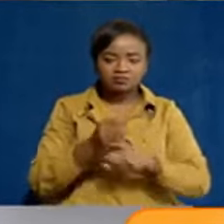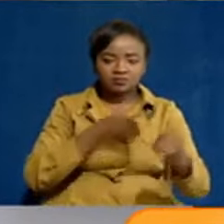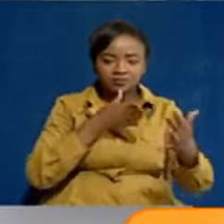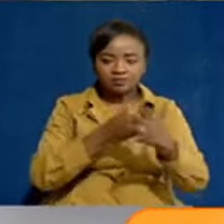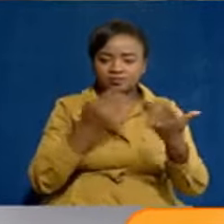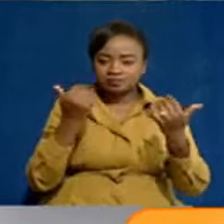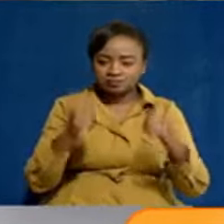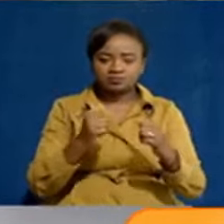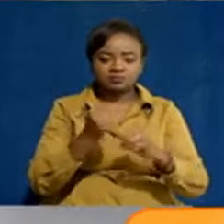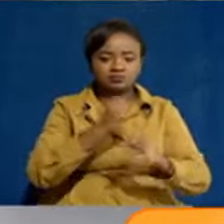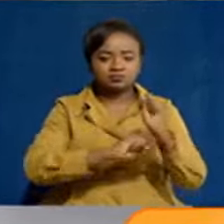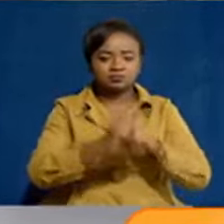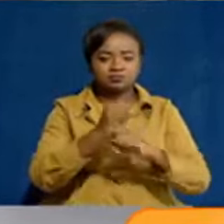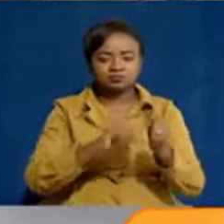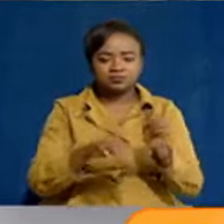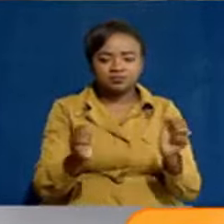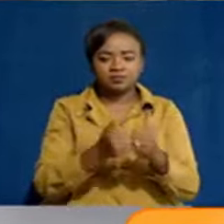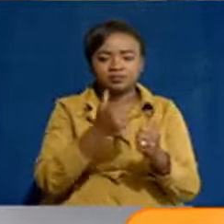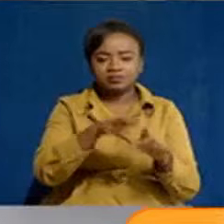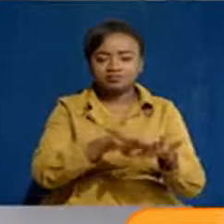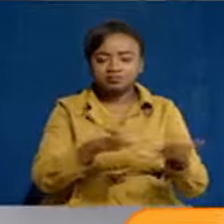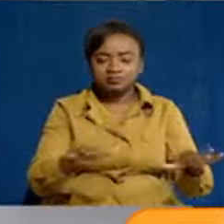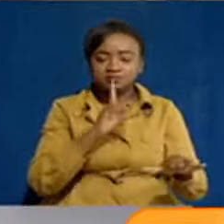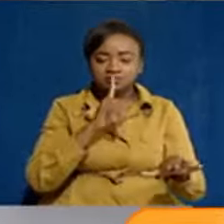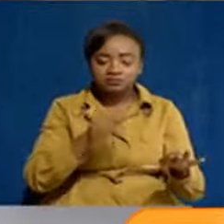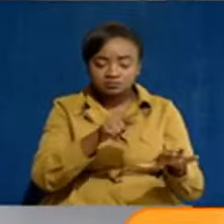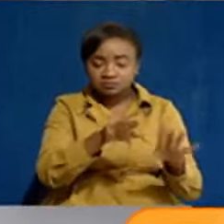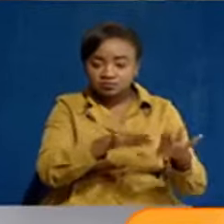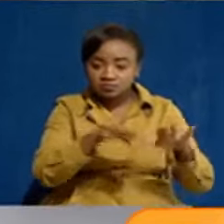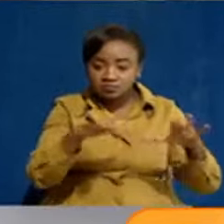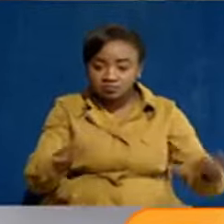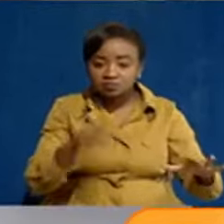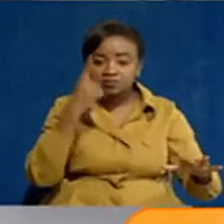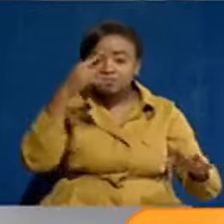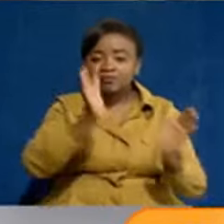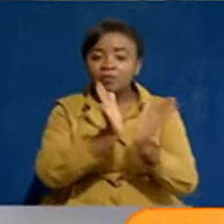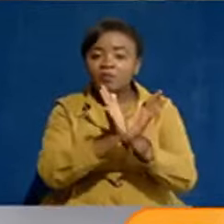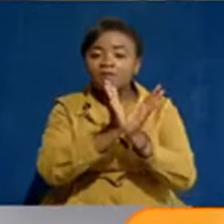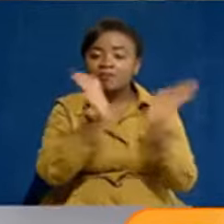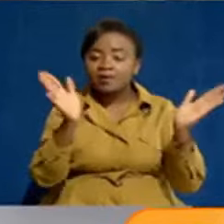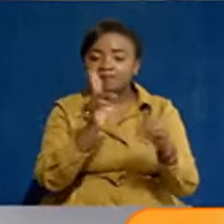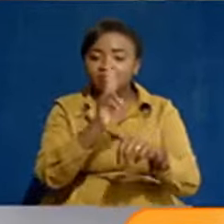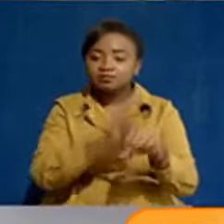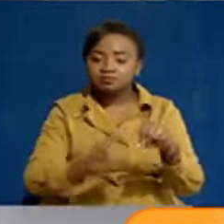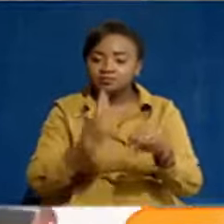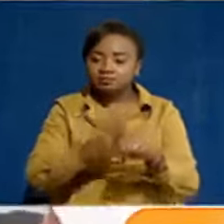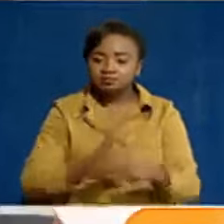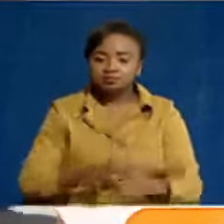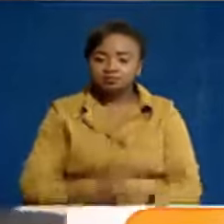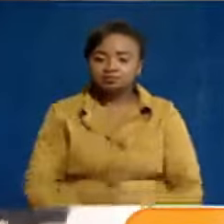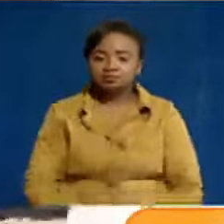land, stating that it is designated for public utility.